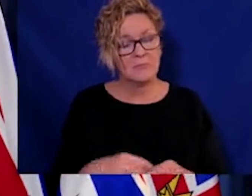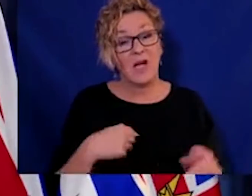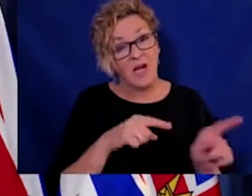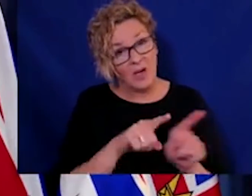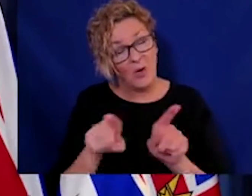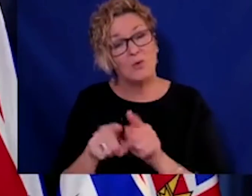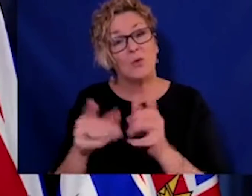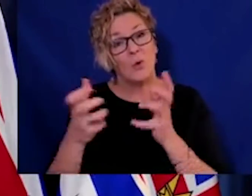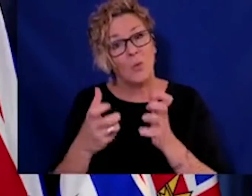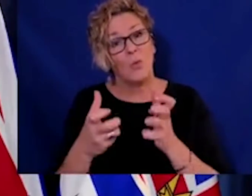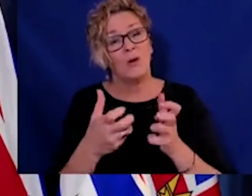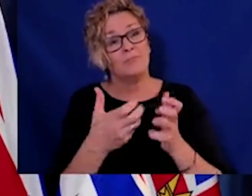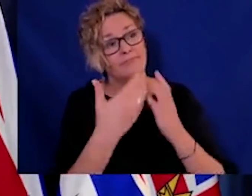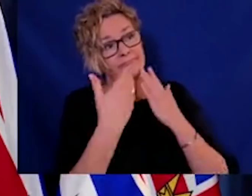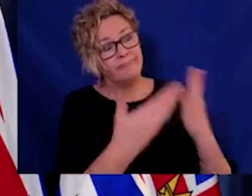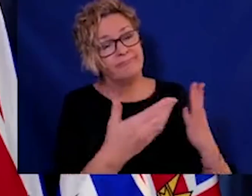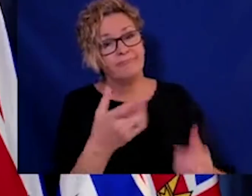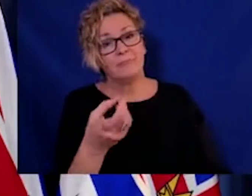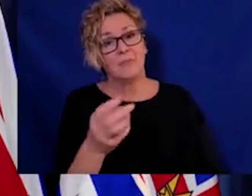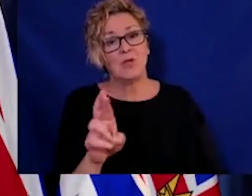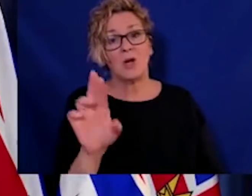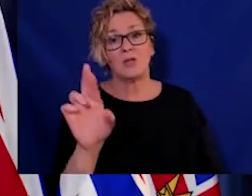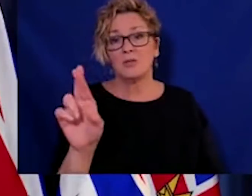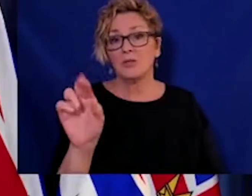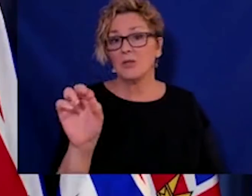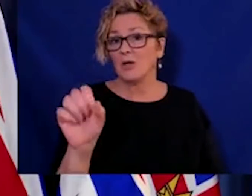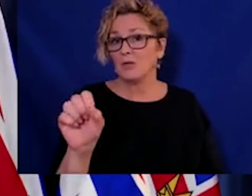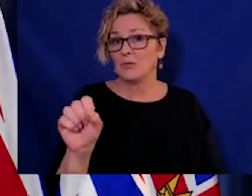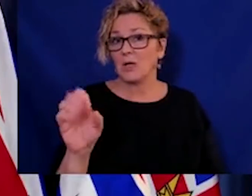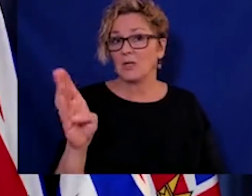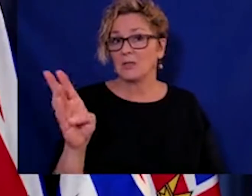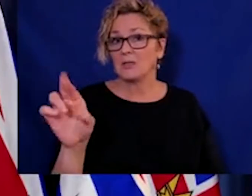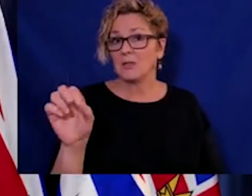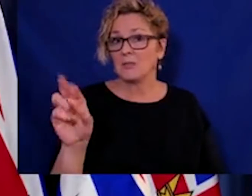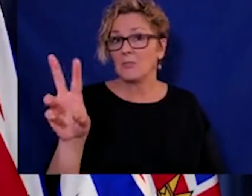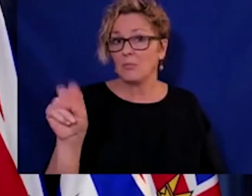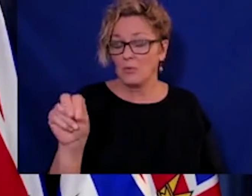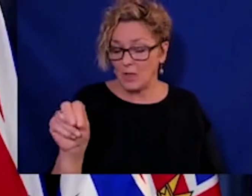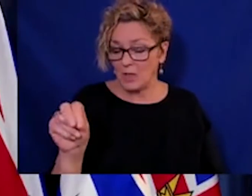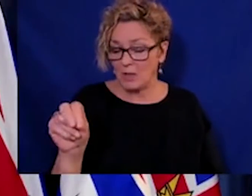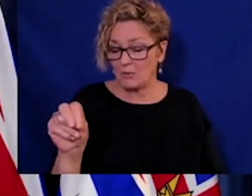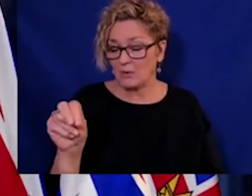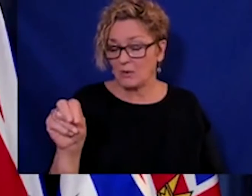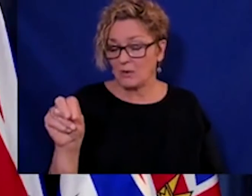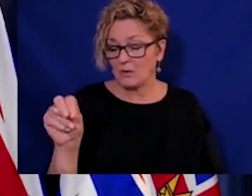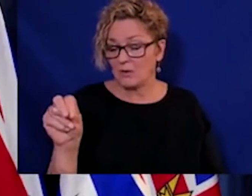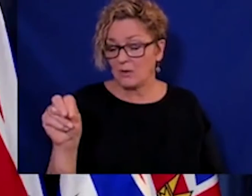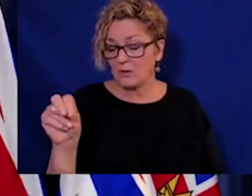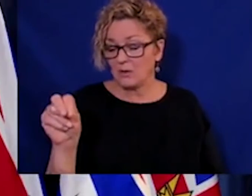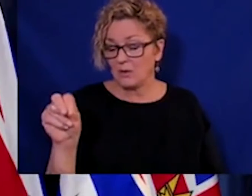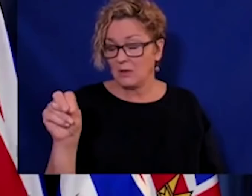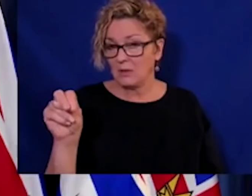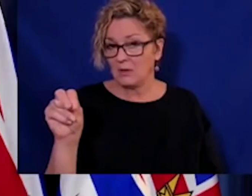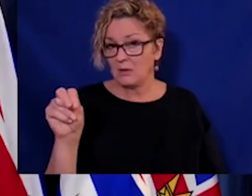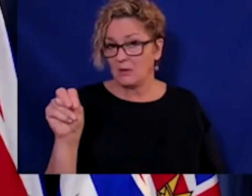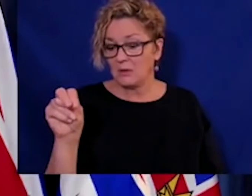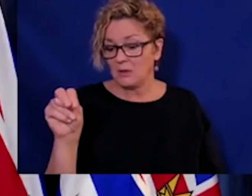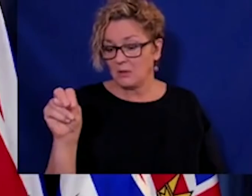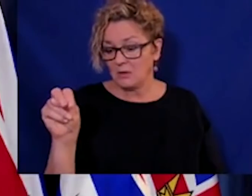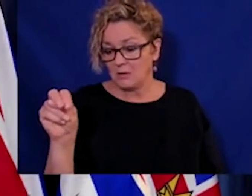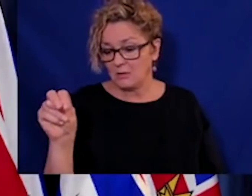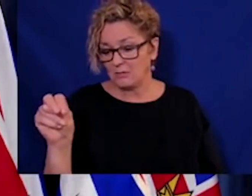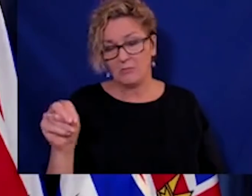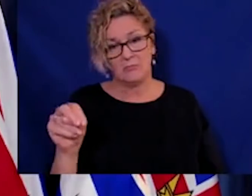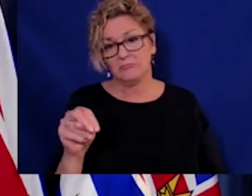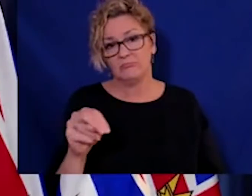Brown. If people are interested, under Vancouver Coastal Health, there's a very nice biography of Dr. Brown, who's